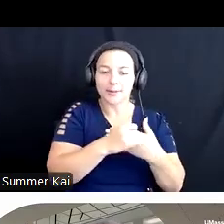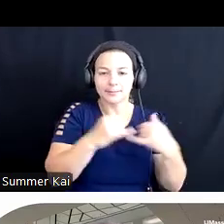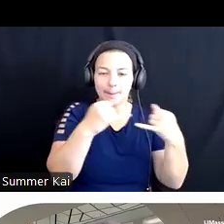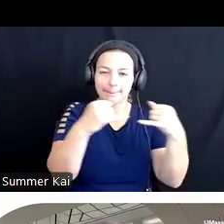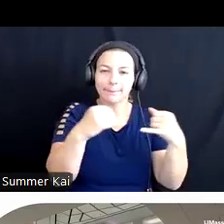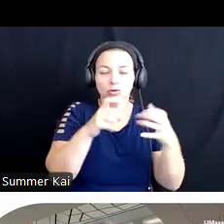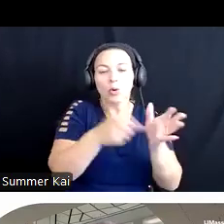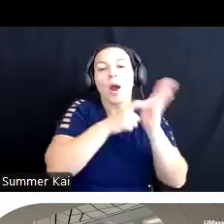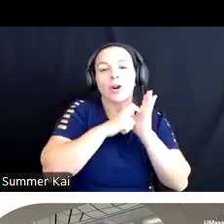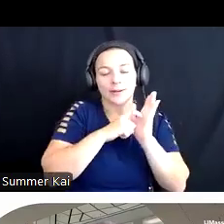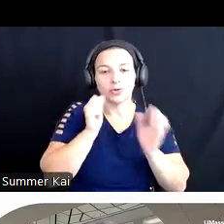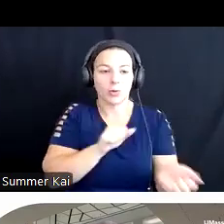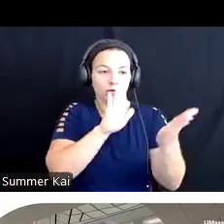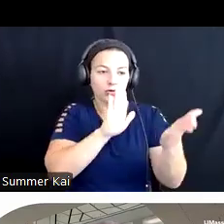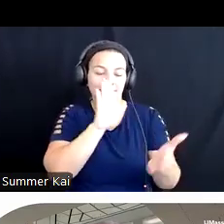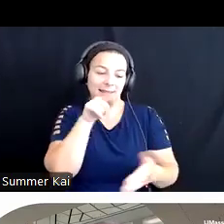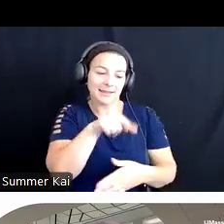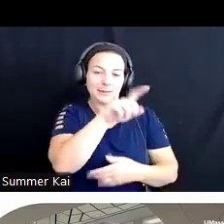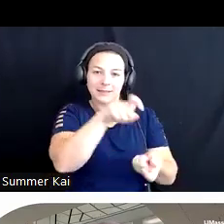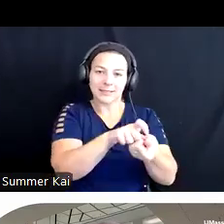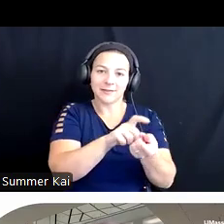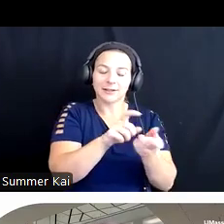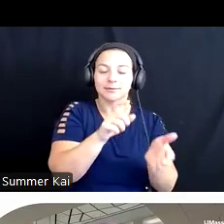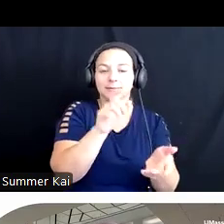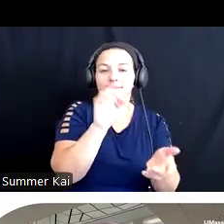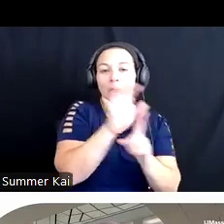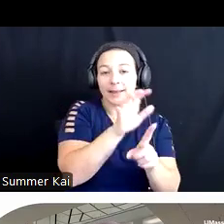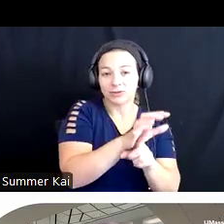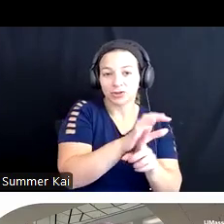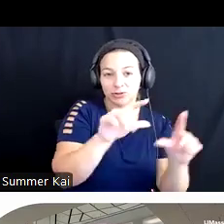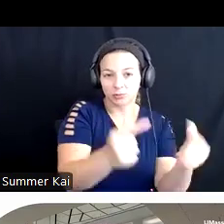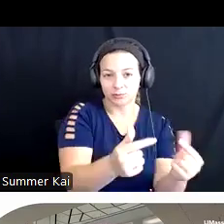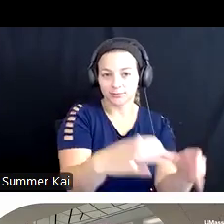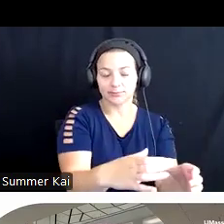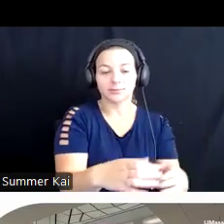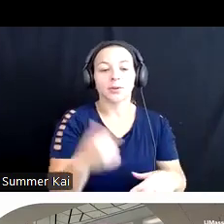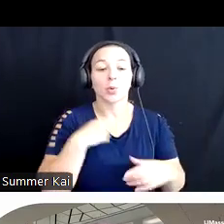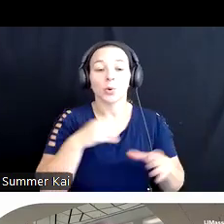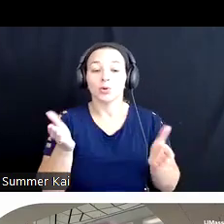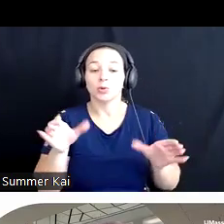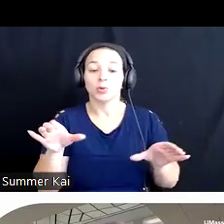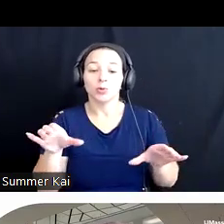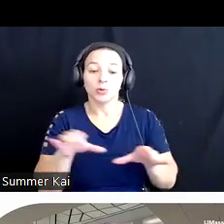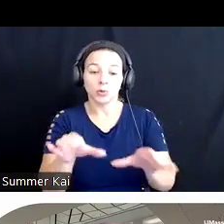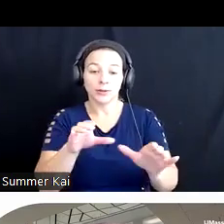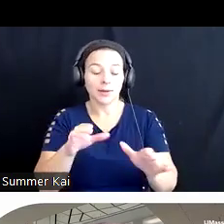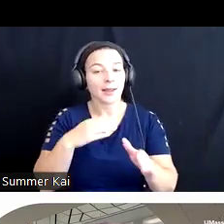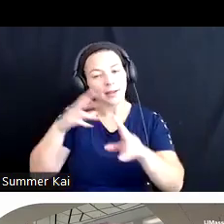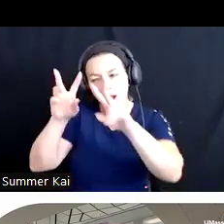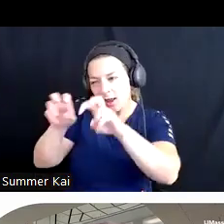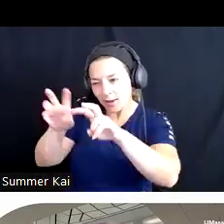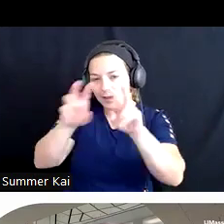addressing the needs of this population. And we're doing so in part by surveying approaches that are used in other states and